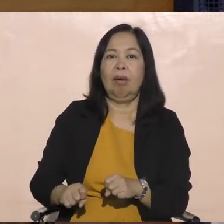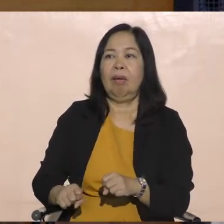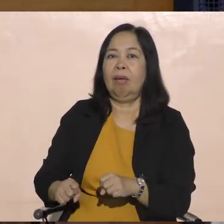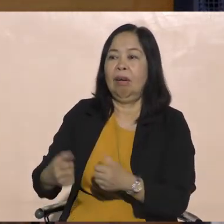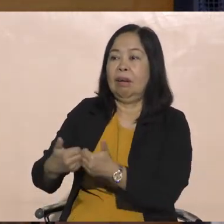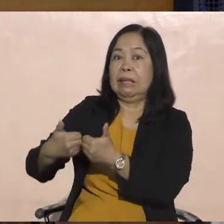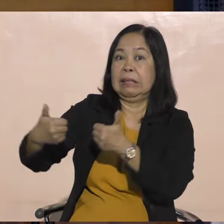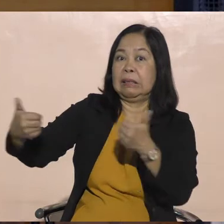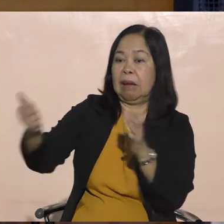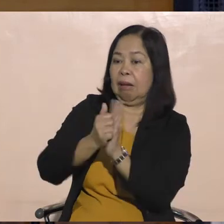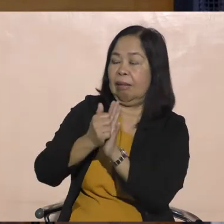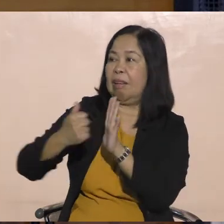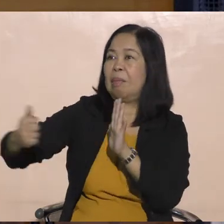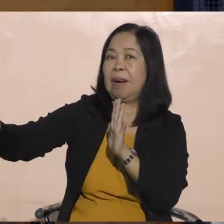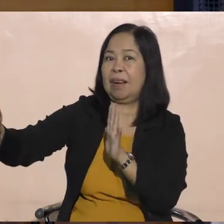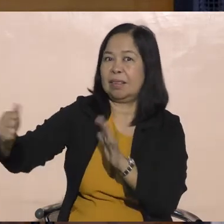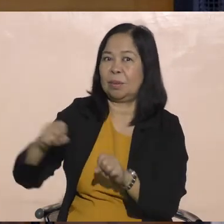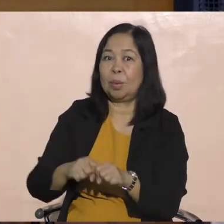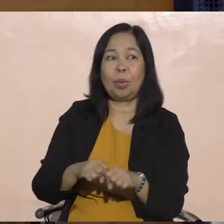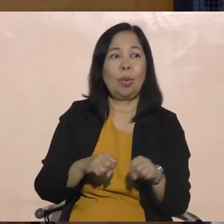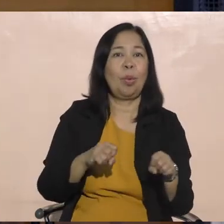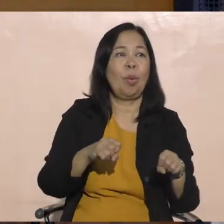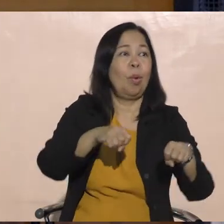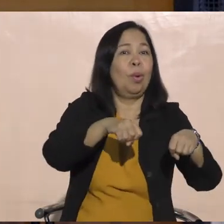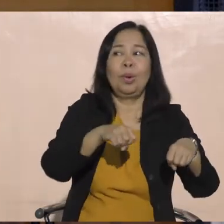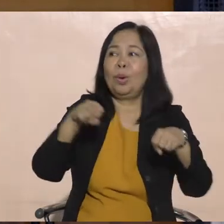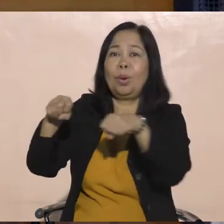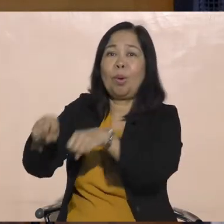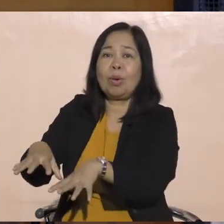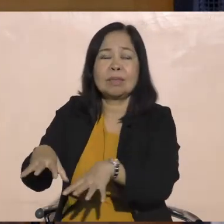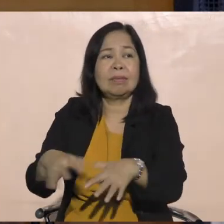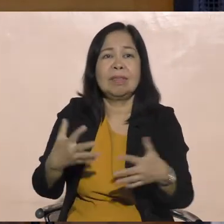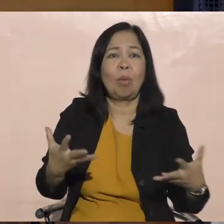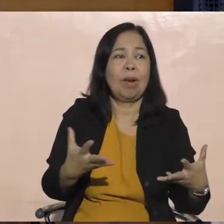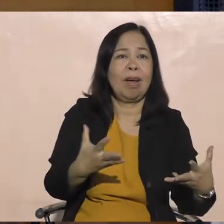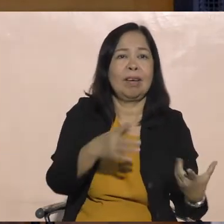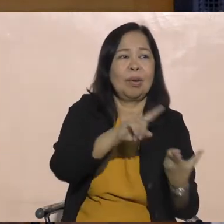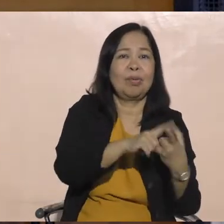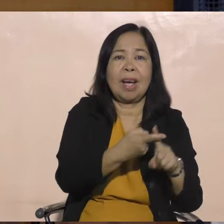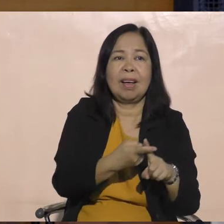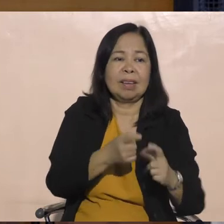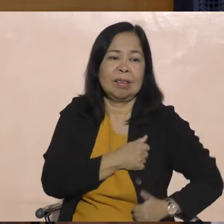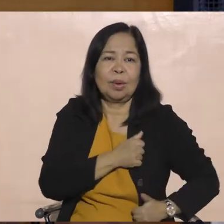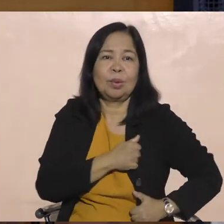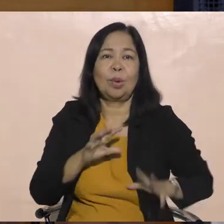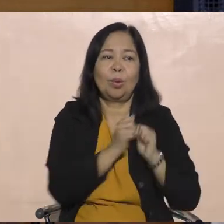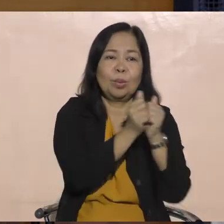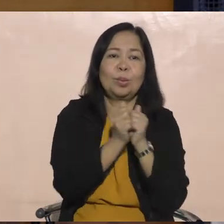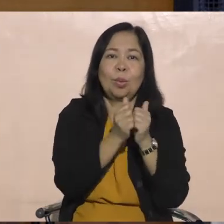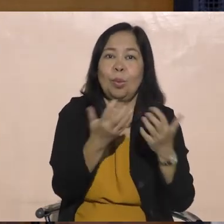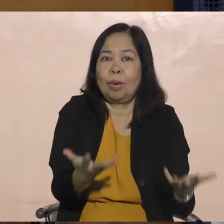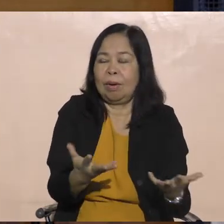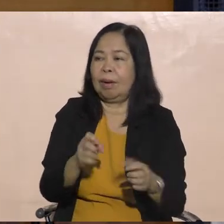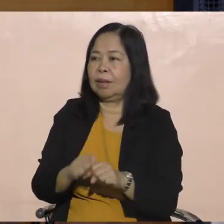comrades. Medyo nasalaag sa mga kaigsunan. Alone in the jungle, he could hear enemy soldiers coming in